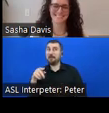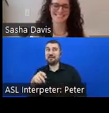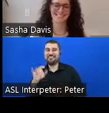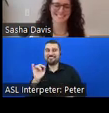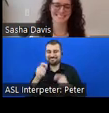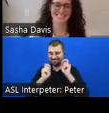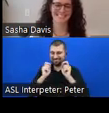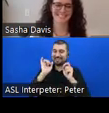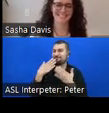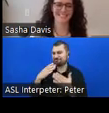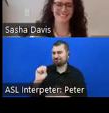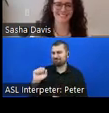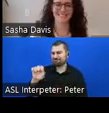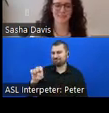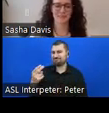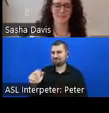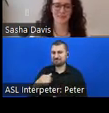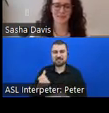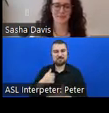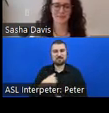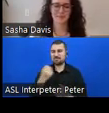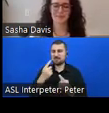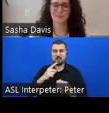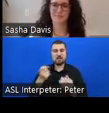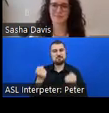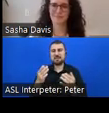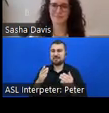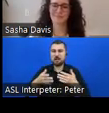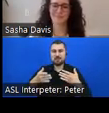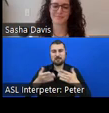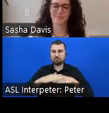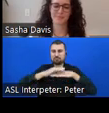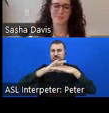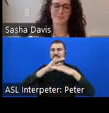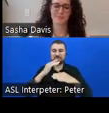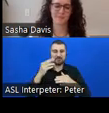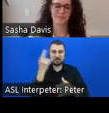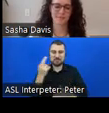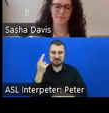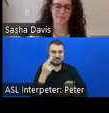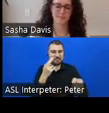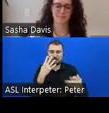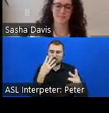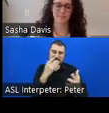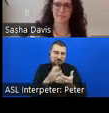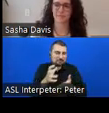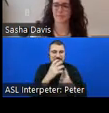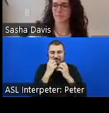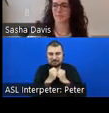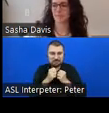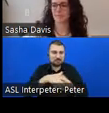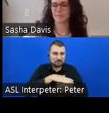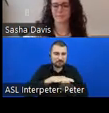for helping us to understand the multi-layered aspects of this rich site, its spaces and collections, and